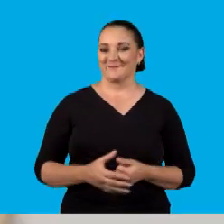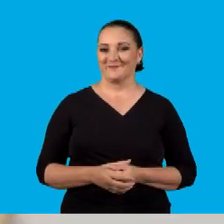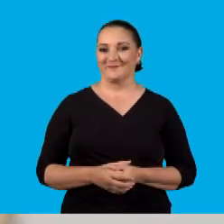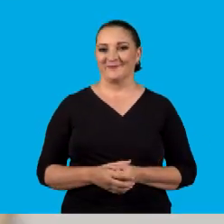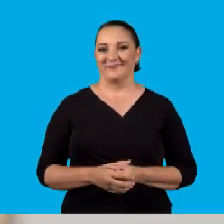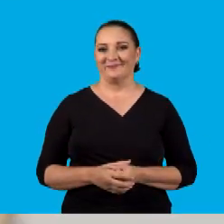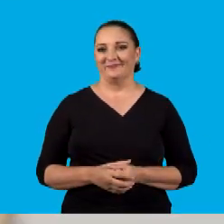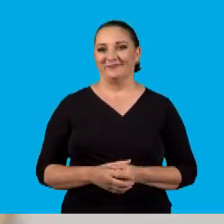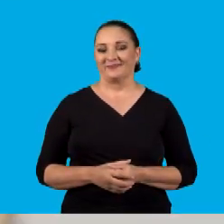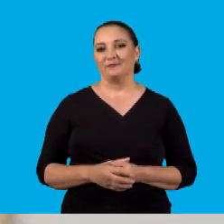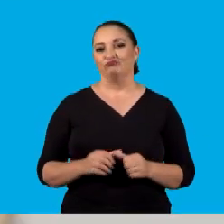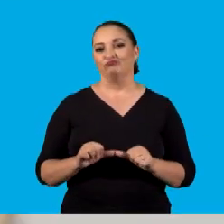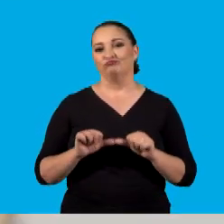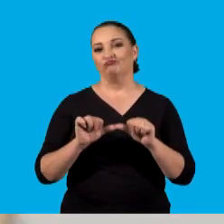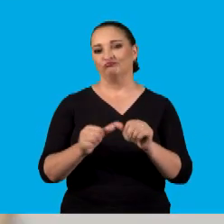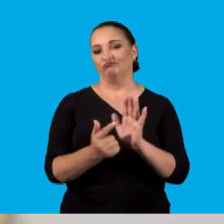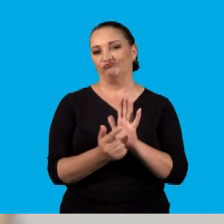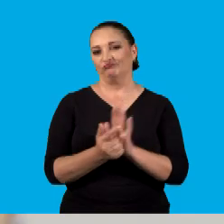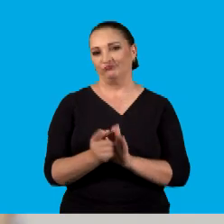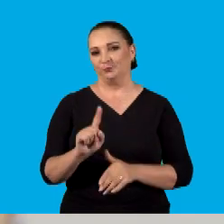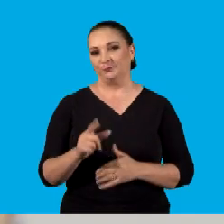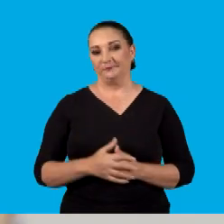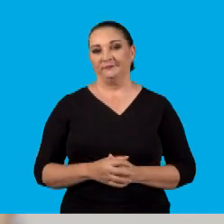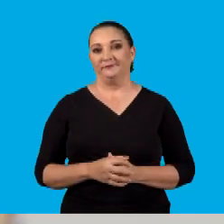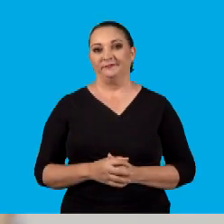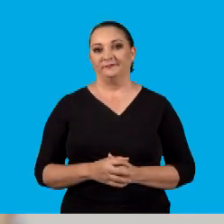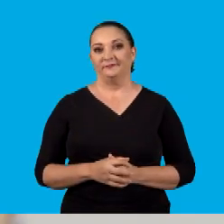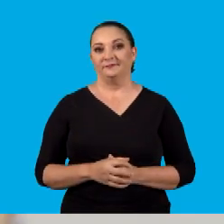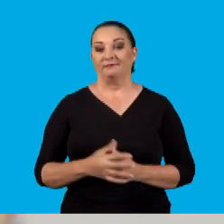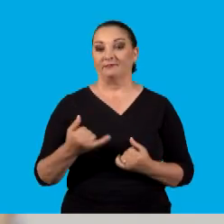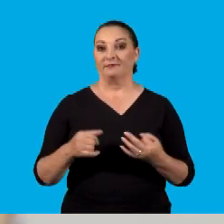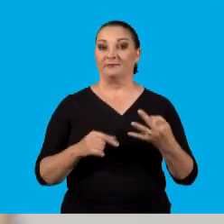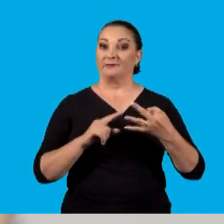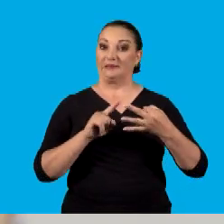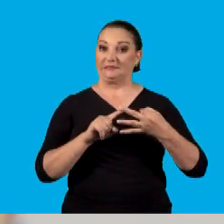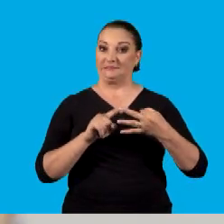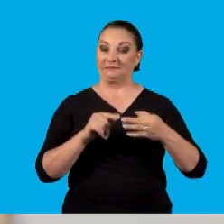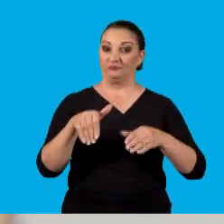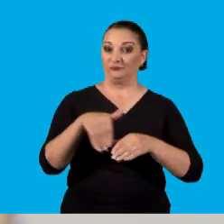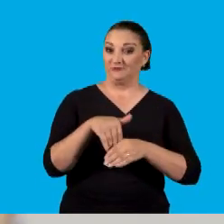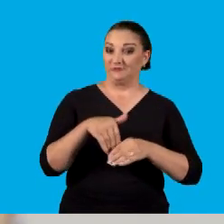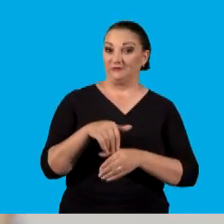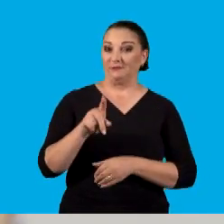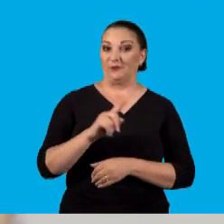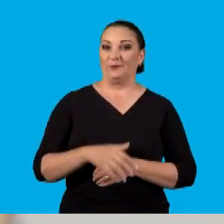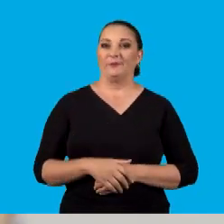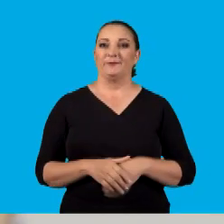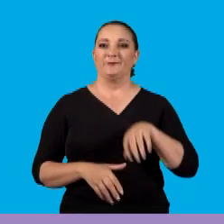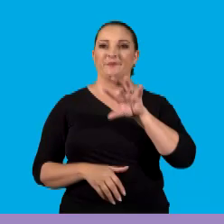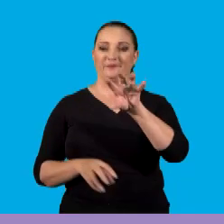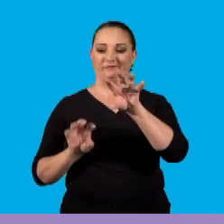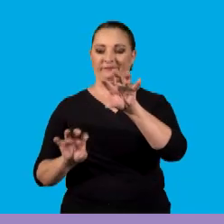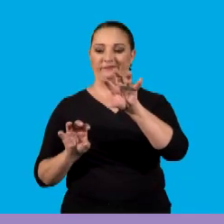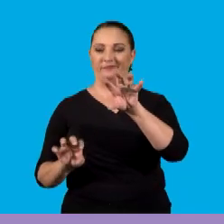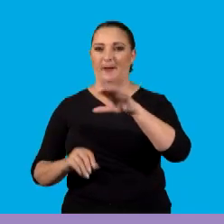Welcome back from the ad break, and let's continue with our lesson. So now we are going to be looking at the third concept of our concept map, and that is